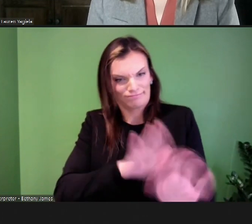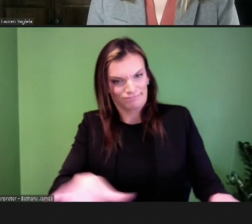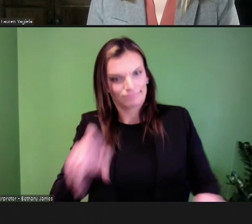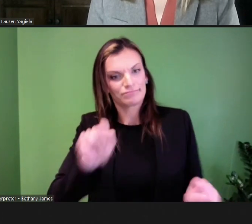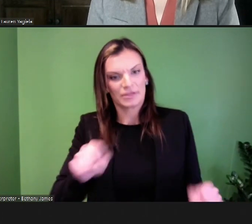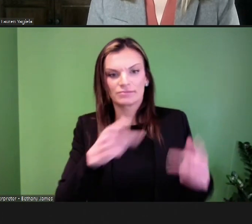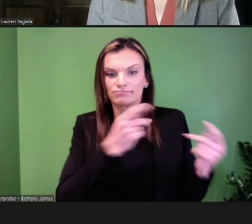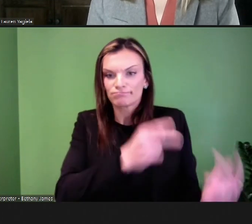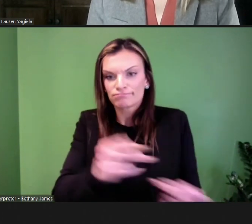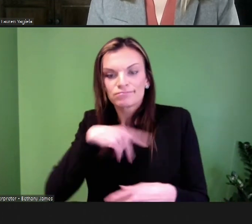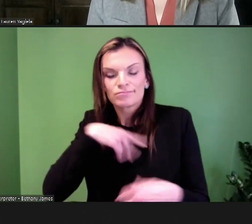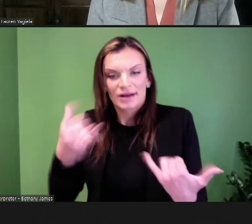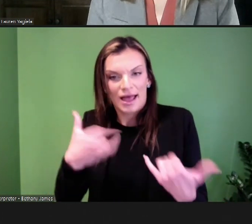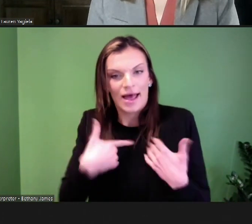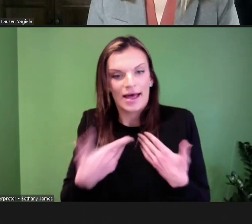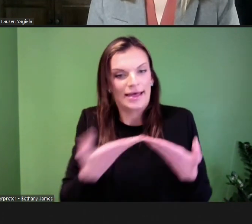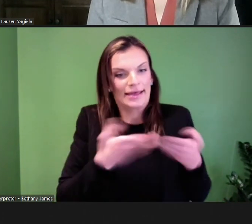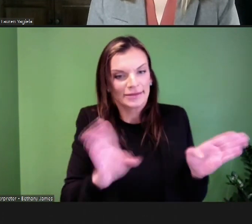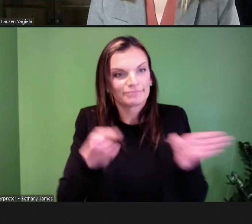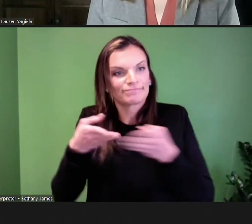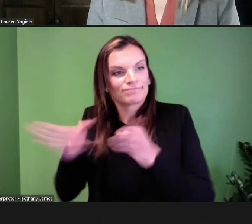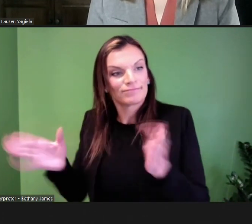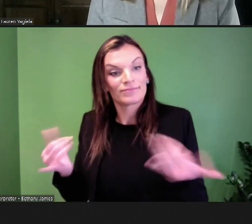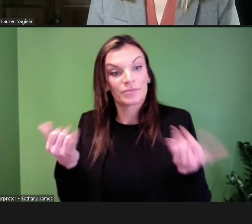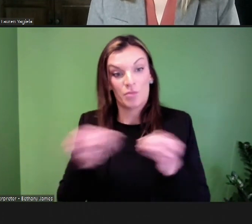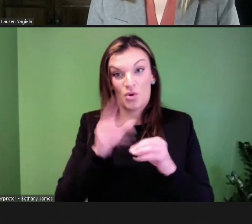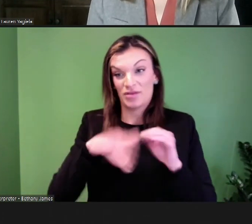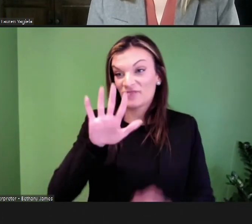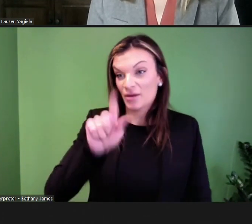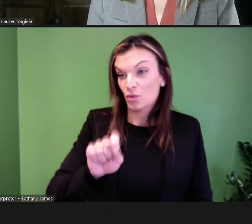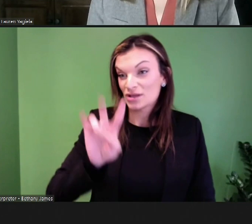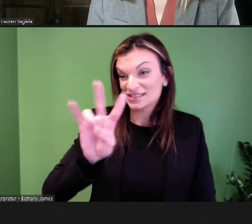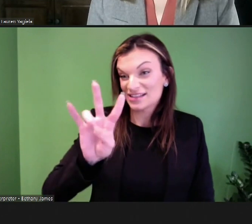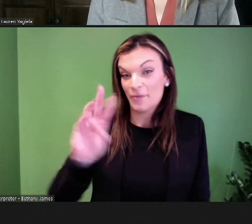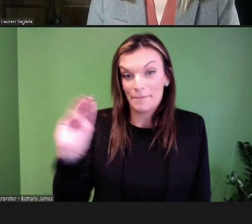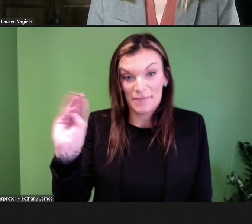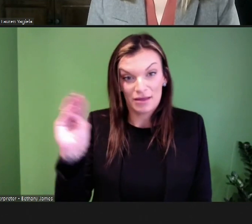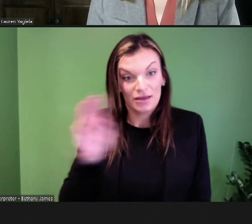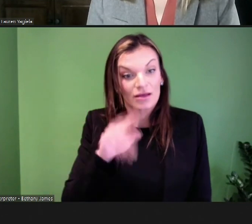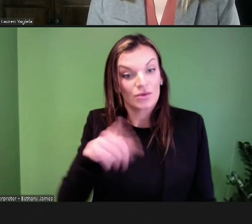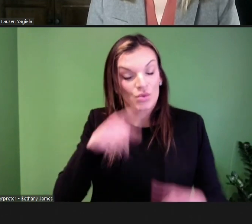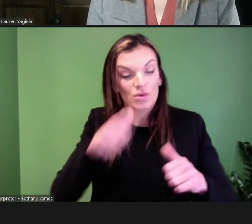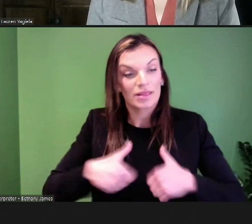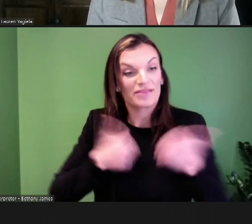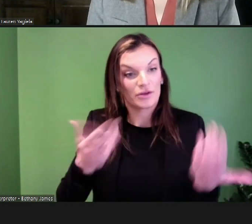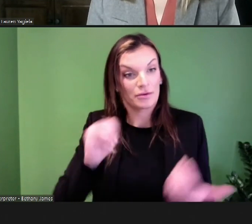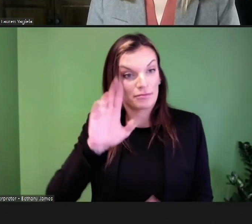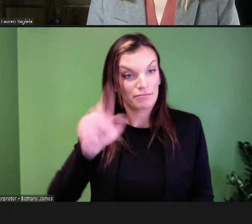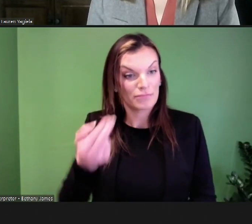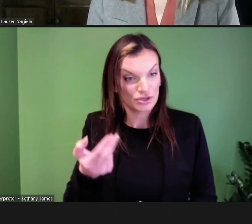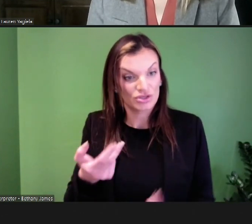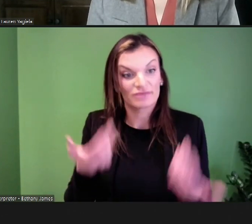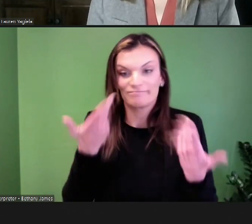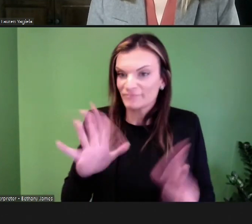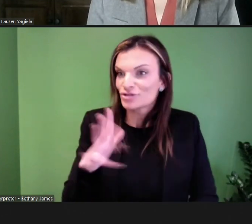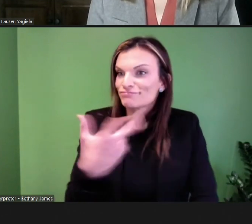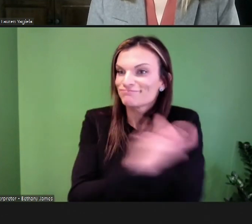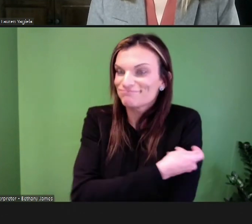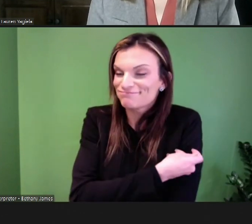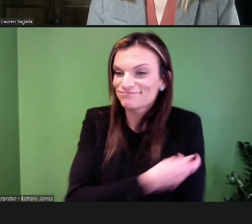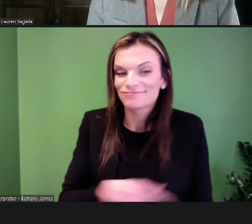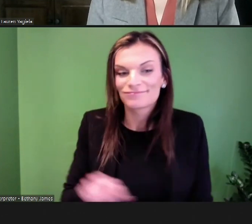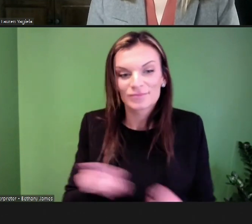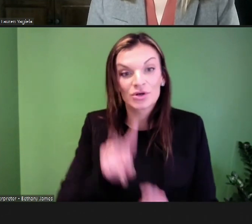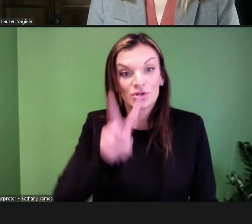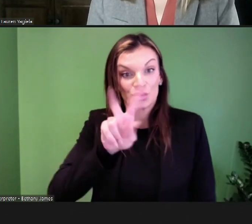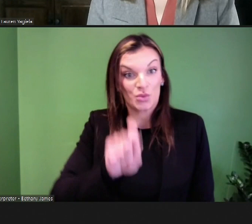locations. More than 5.7 million Michiganders are fully vaccinated and over 2.5 million booster doses